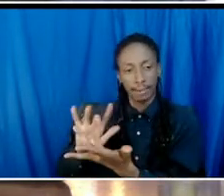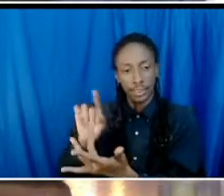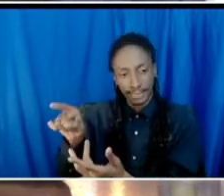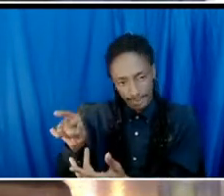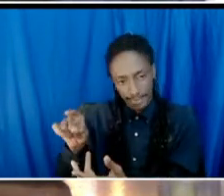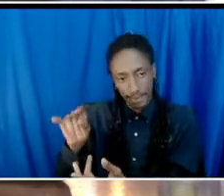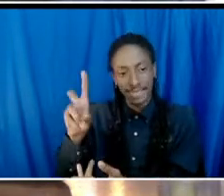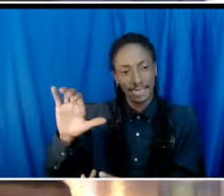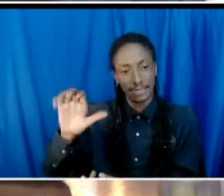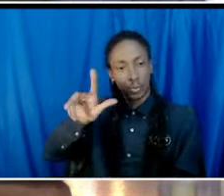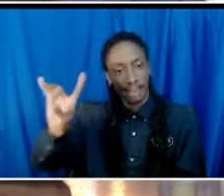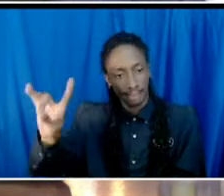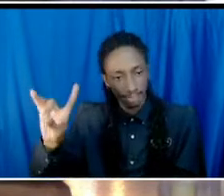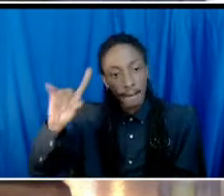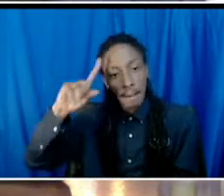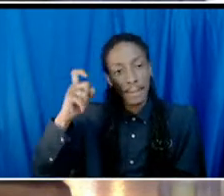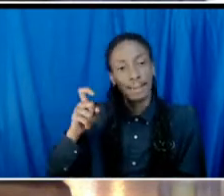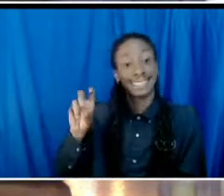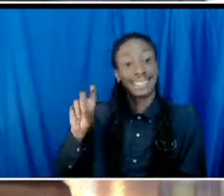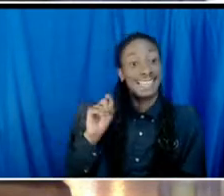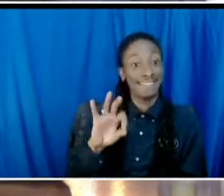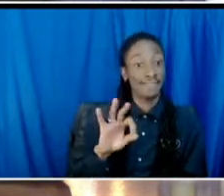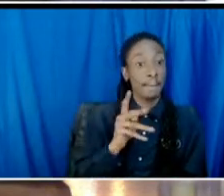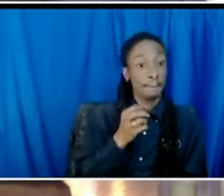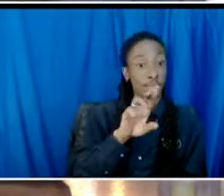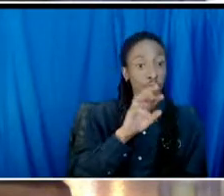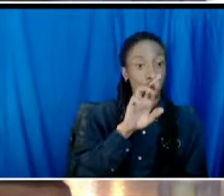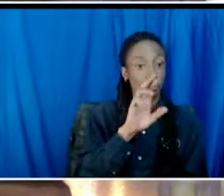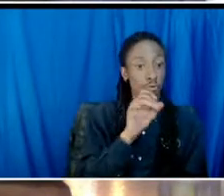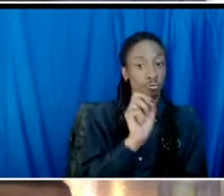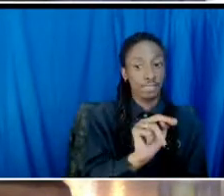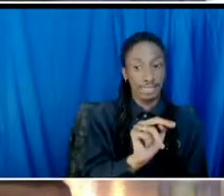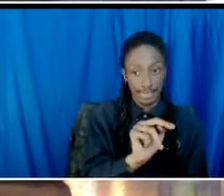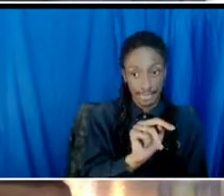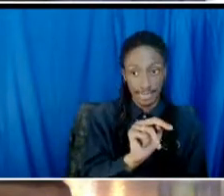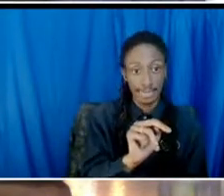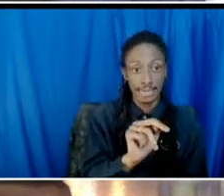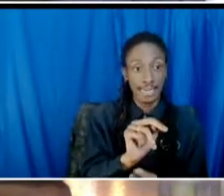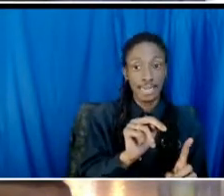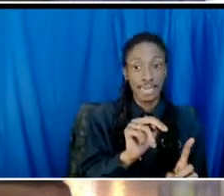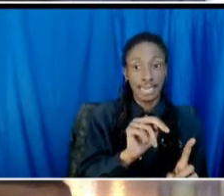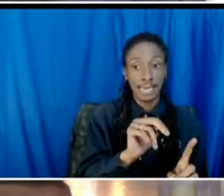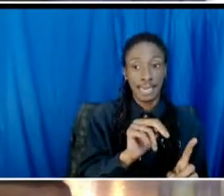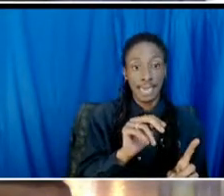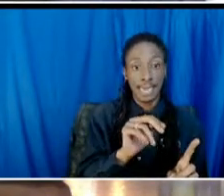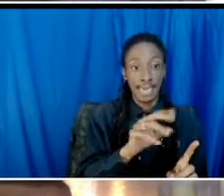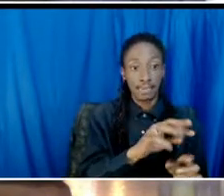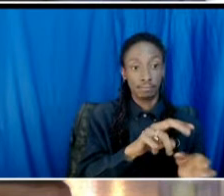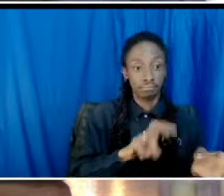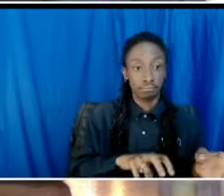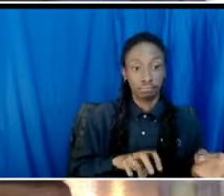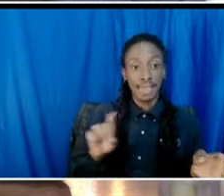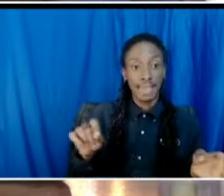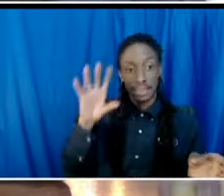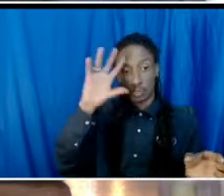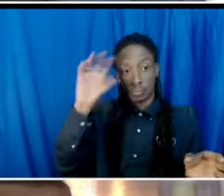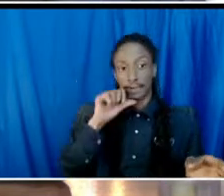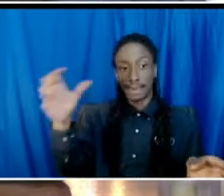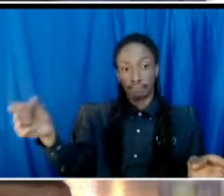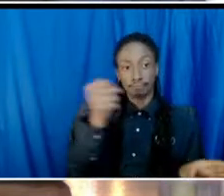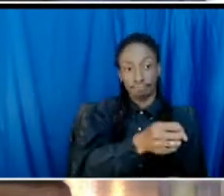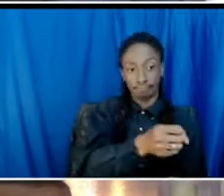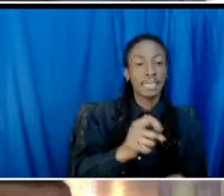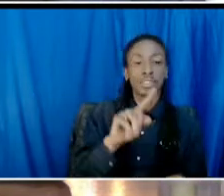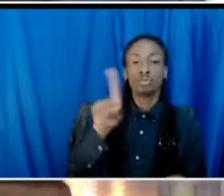because if Mr. Rosen were removed from the seat and the president did not immediately appoint someone else to serve as Attorney General, just by